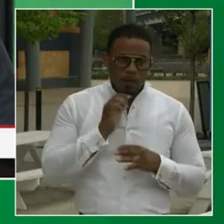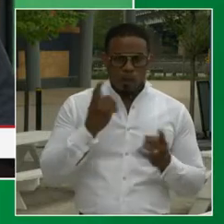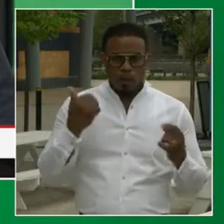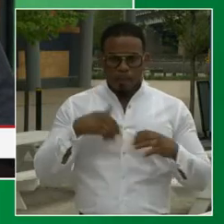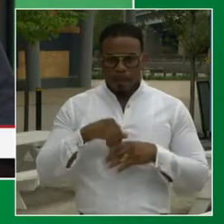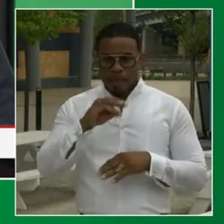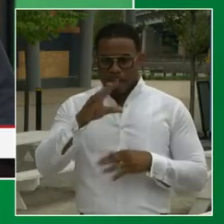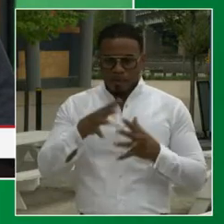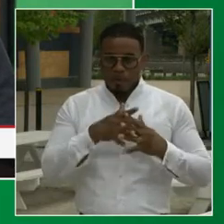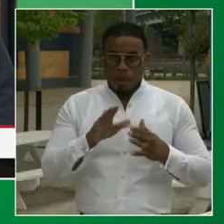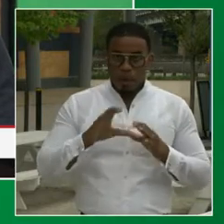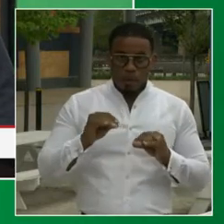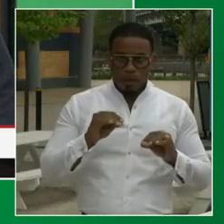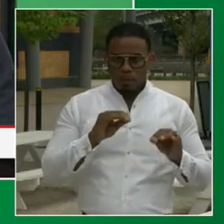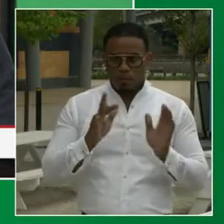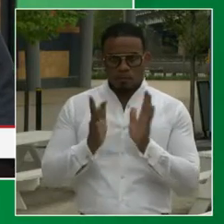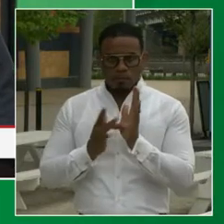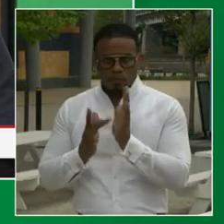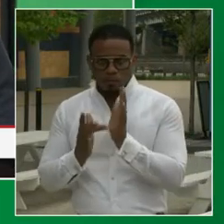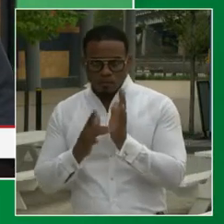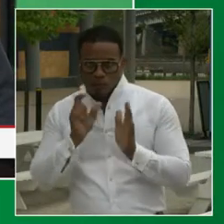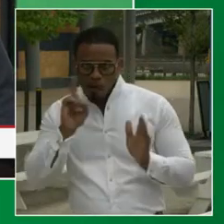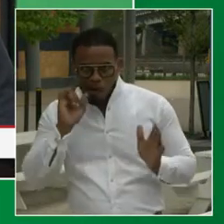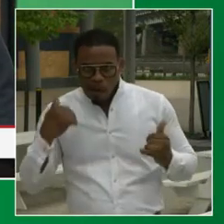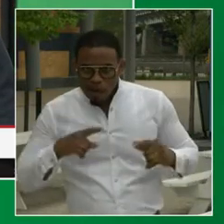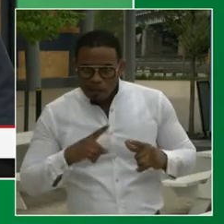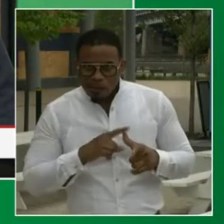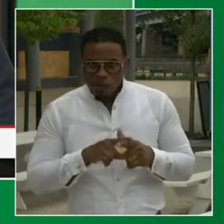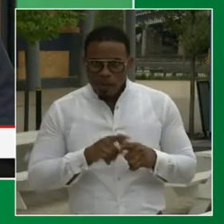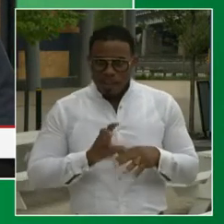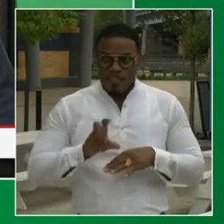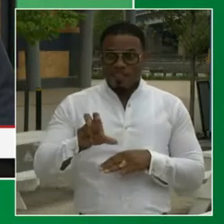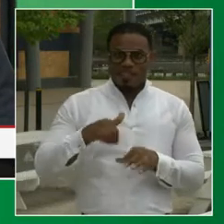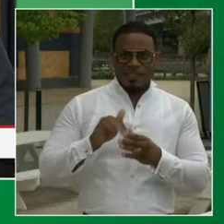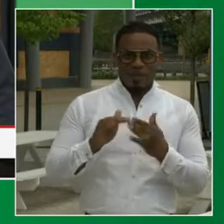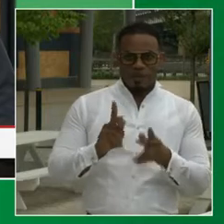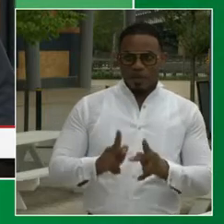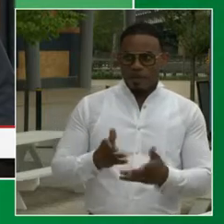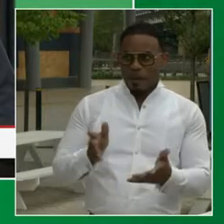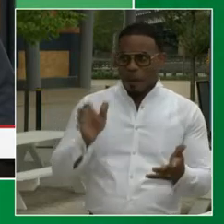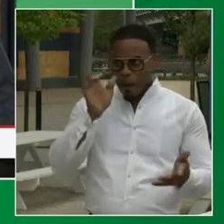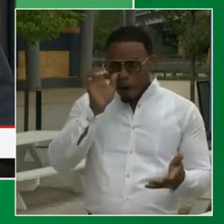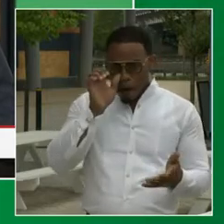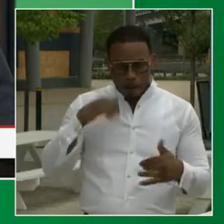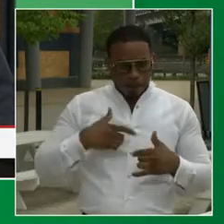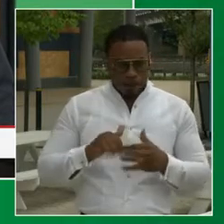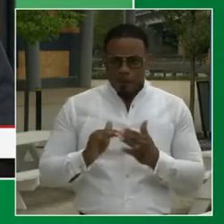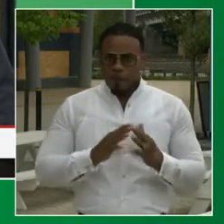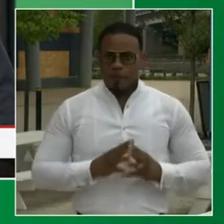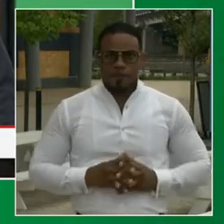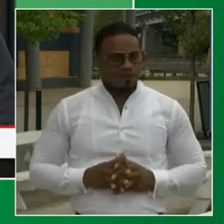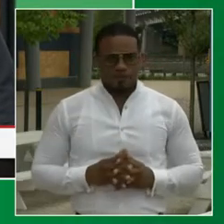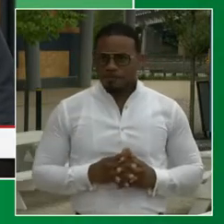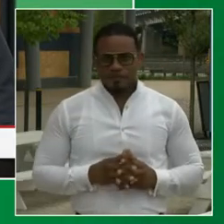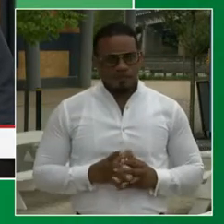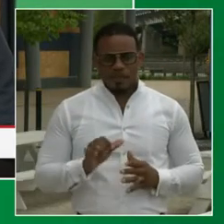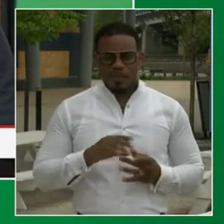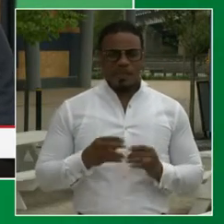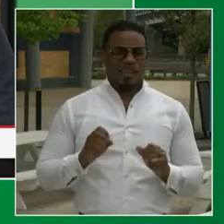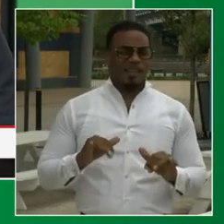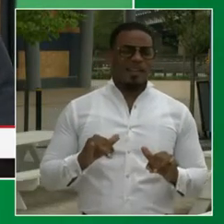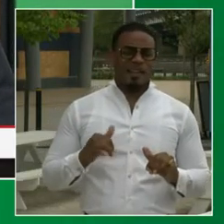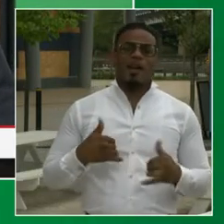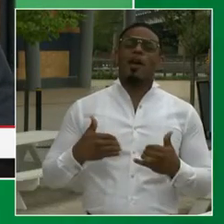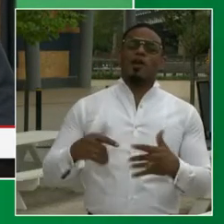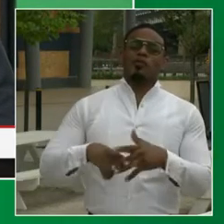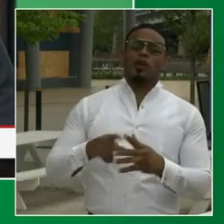into the African American community that don't look like us or invest into the people that live in that community. And so they said, hey, go